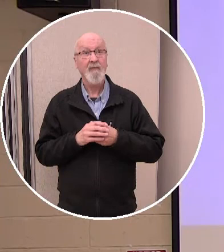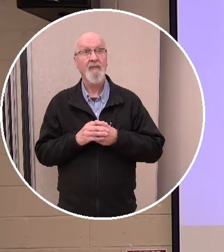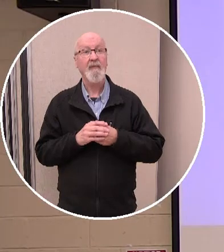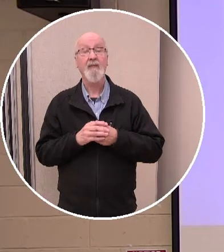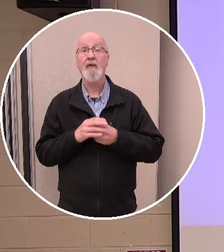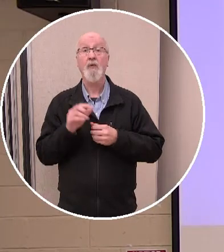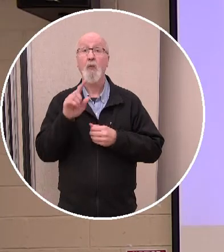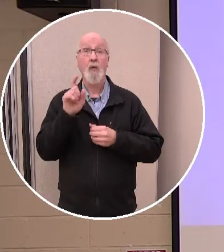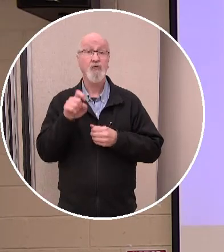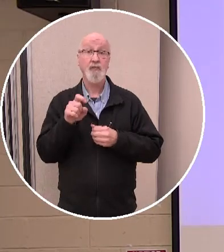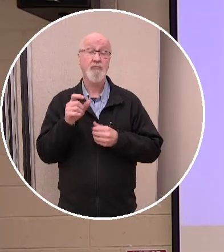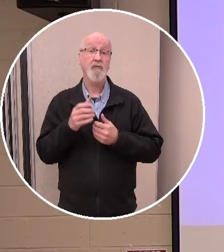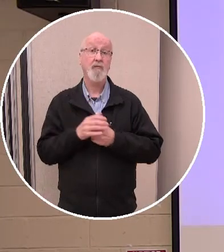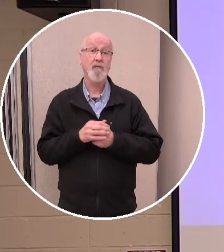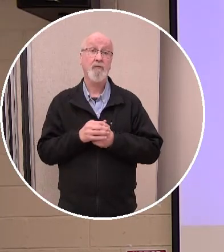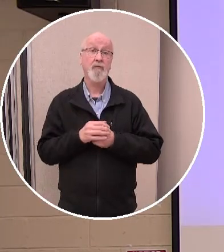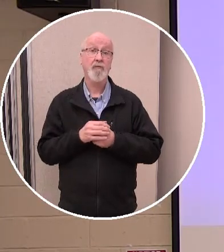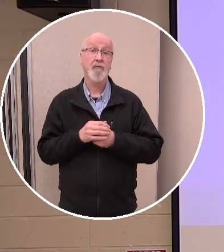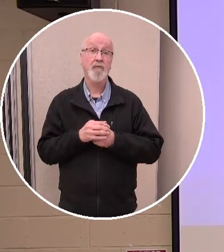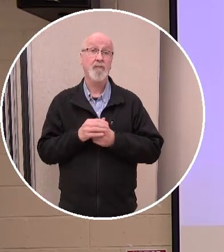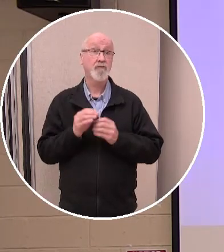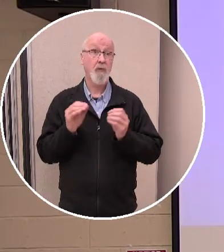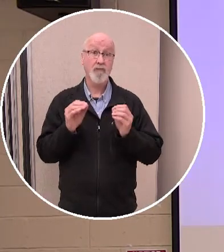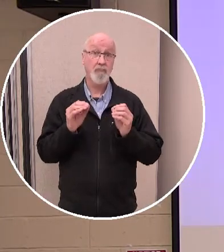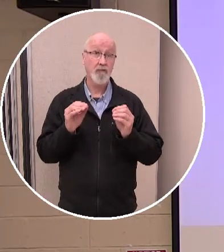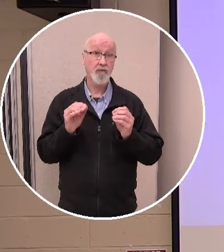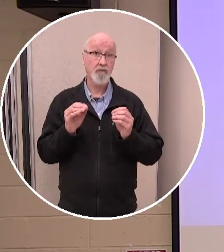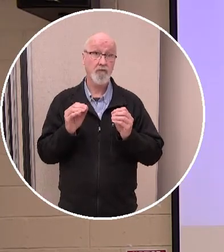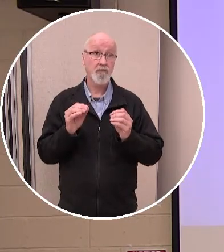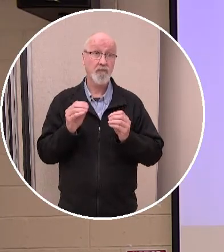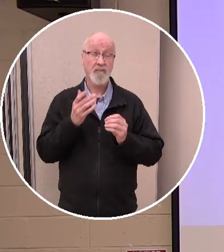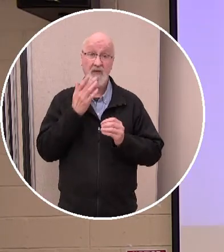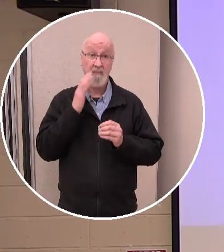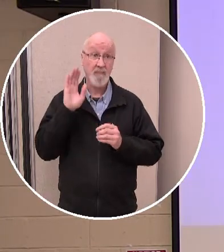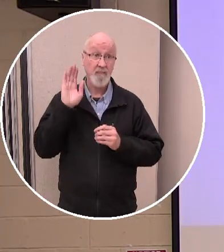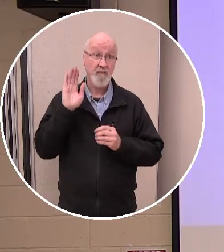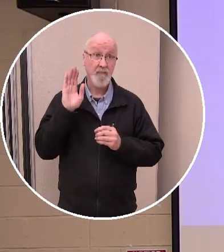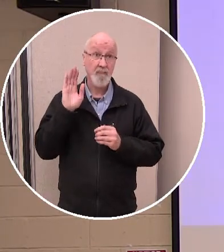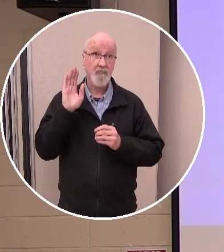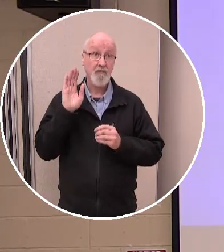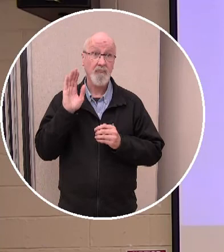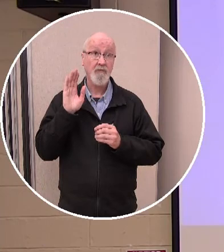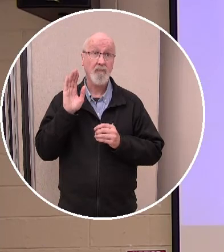Any questions? Hearing and seeing none. All in favor of the motion?